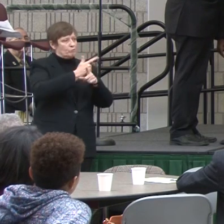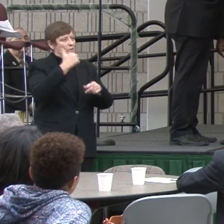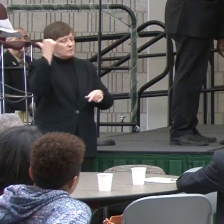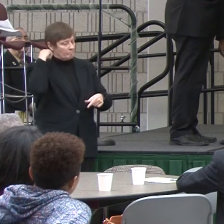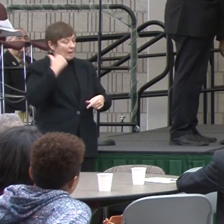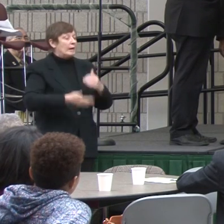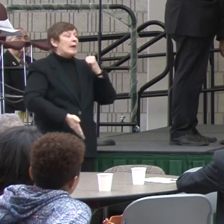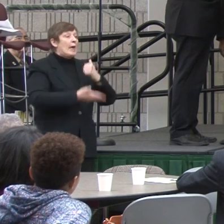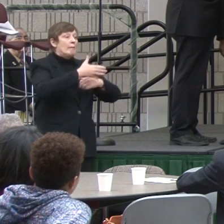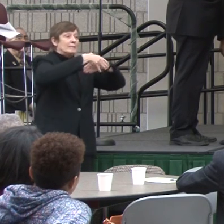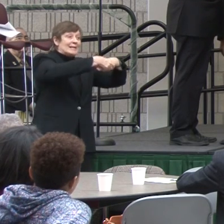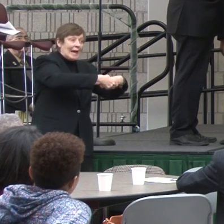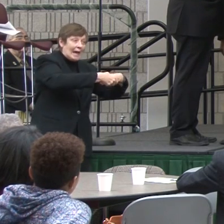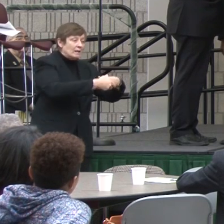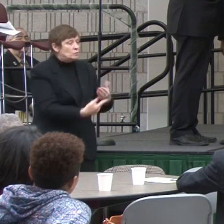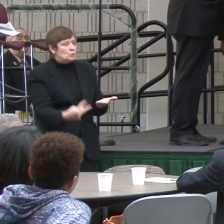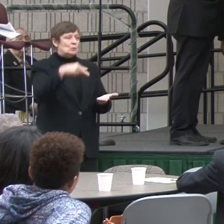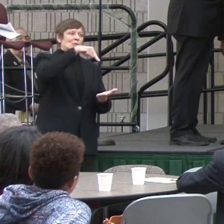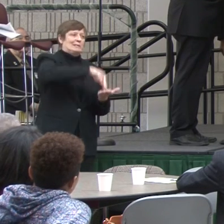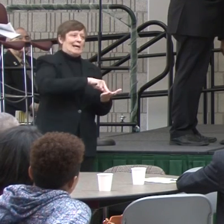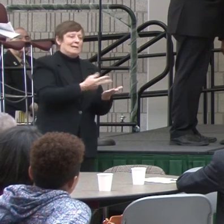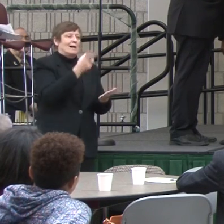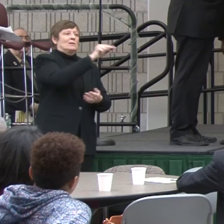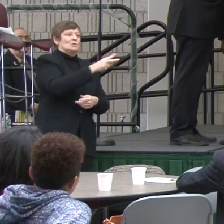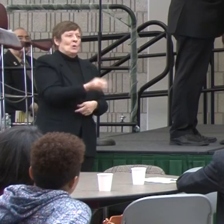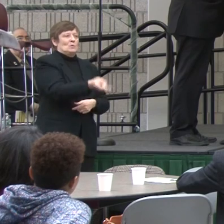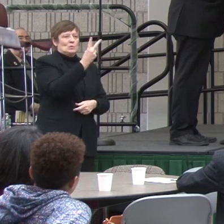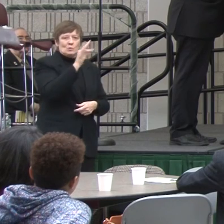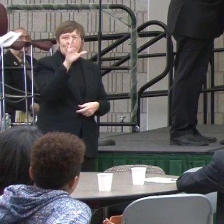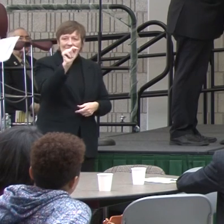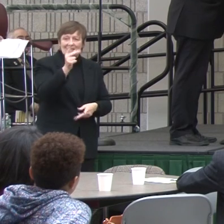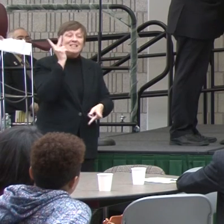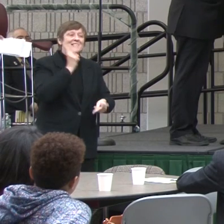Helping him to stand on his own two feet. Keeping my brother